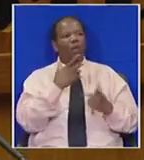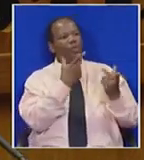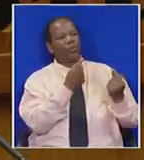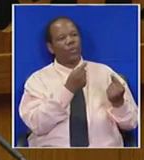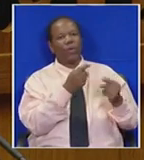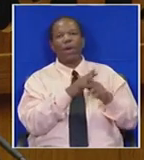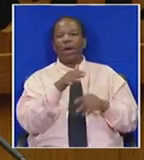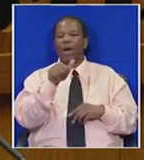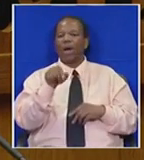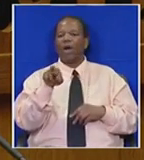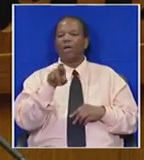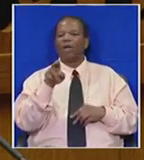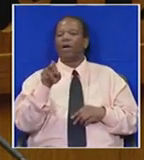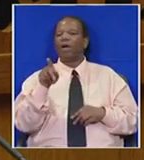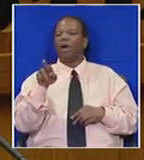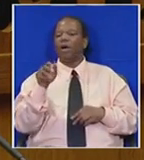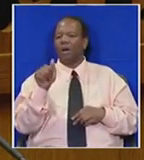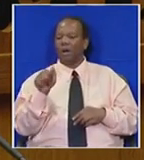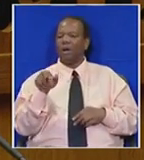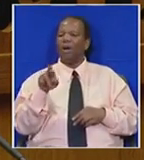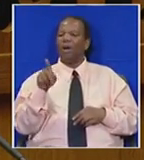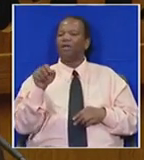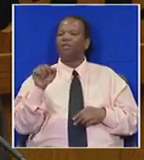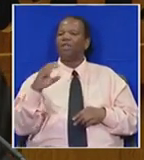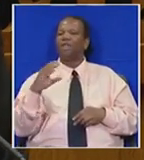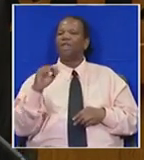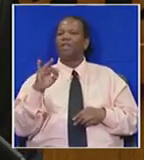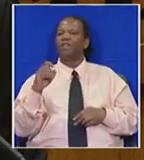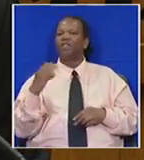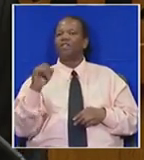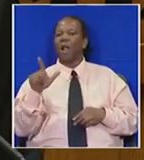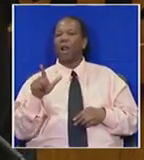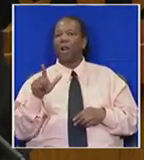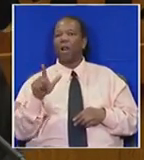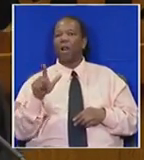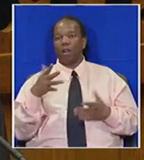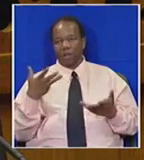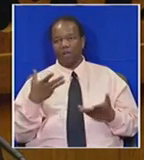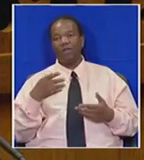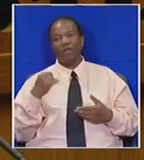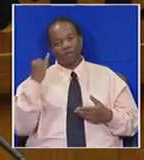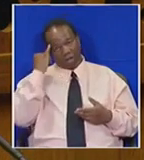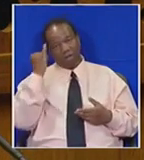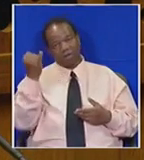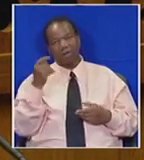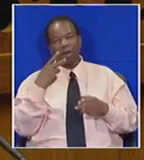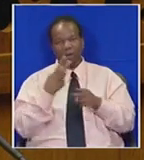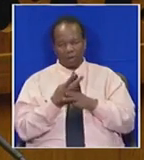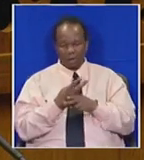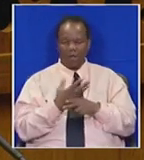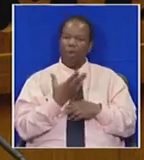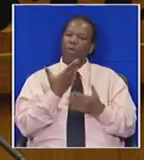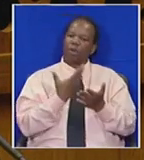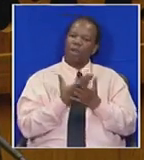These technologies will be disruptive at the workplace and in society. Yes, they can create new digital divides